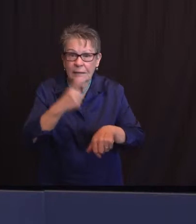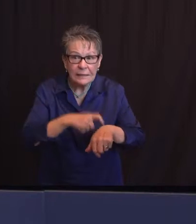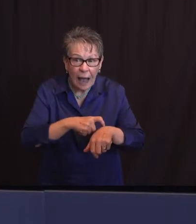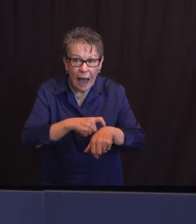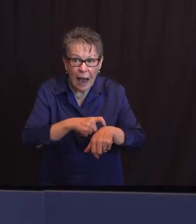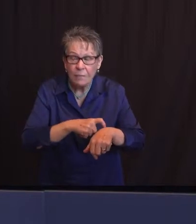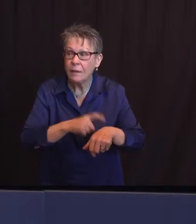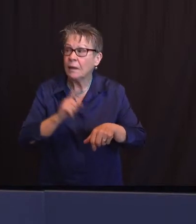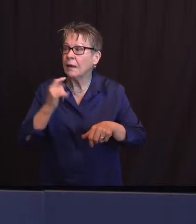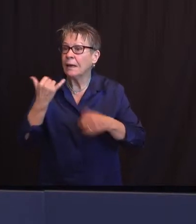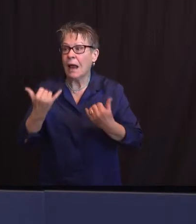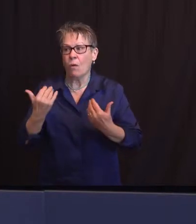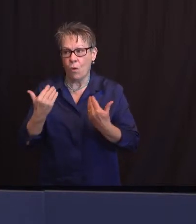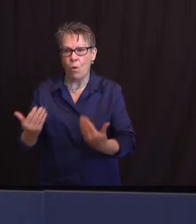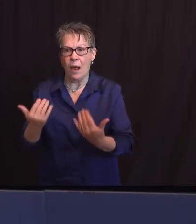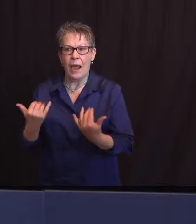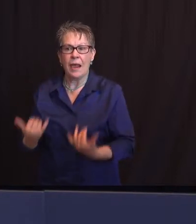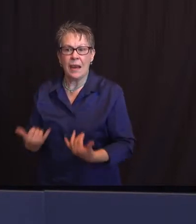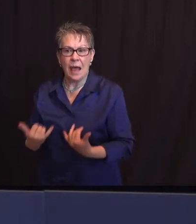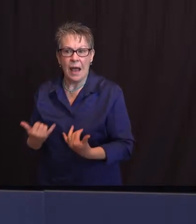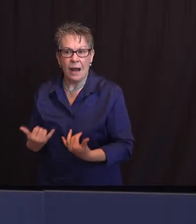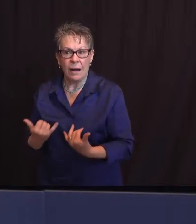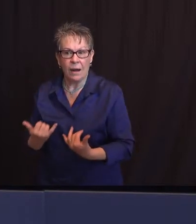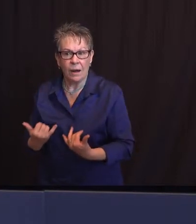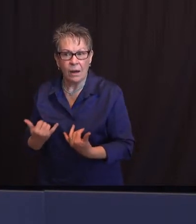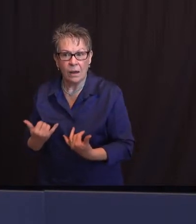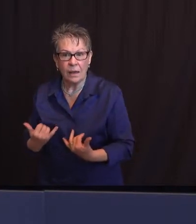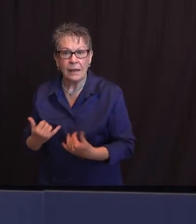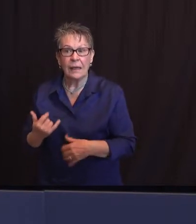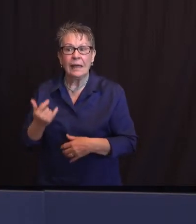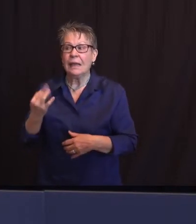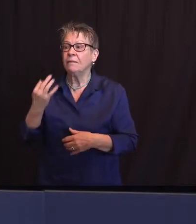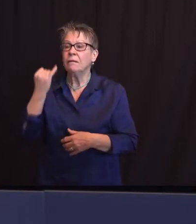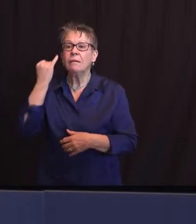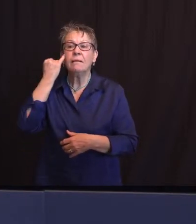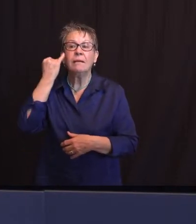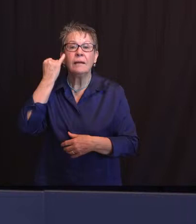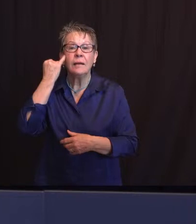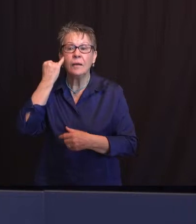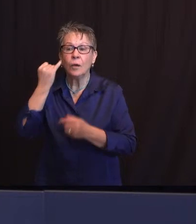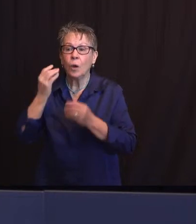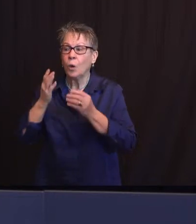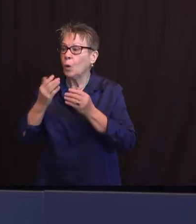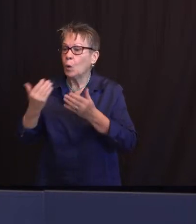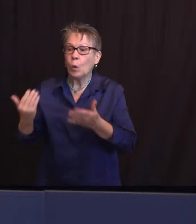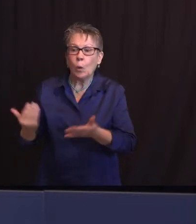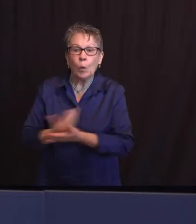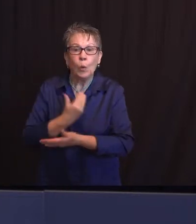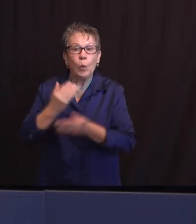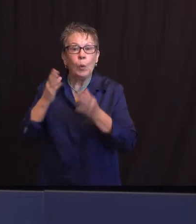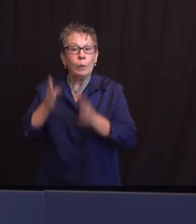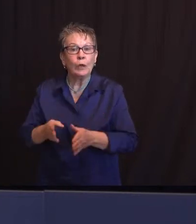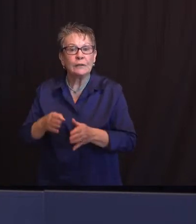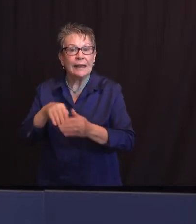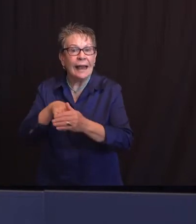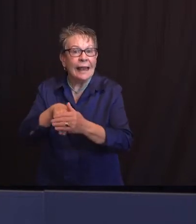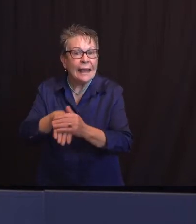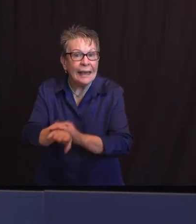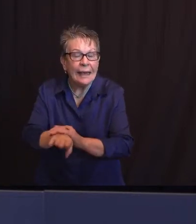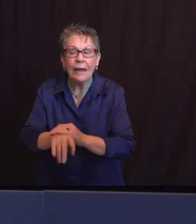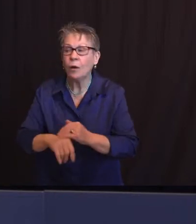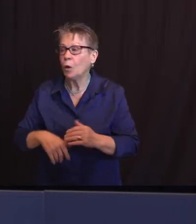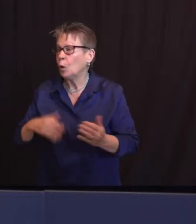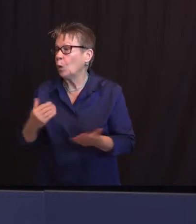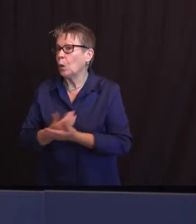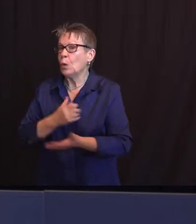newly admitted residents and new staff. Long-term care facilities will coordinate with their usual pharmacies to